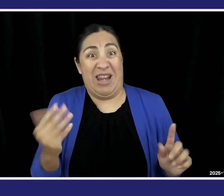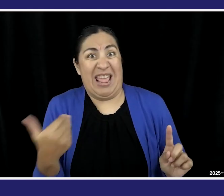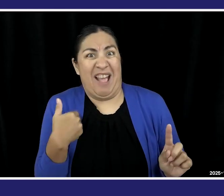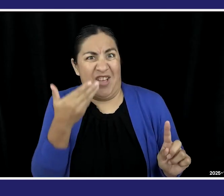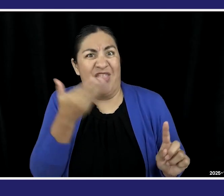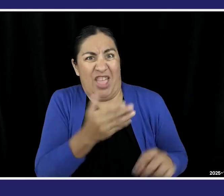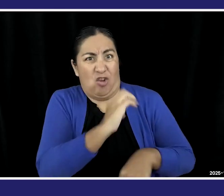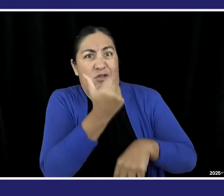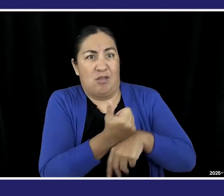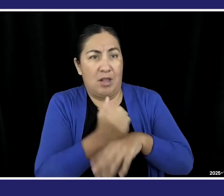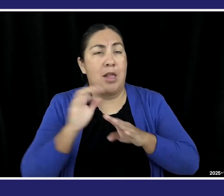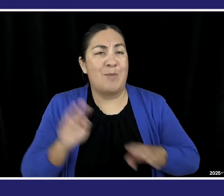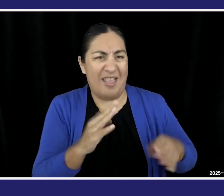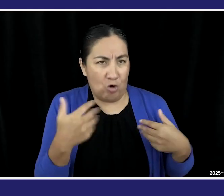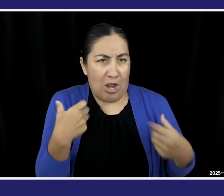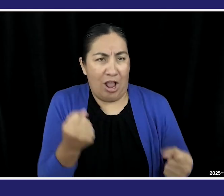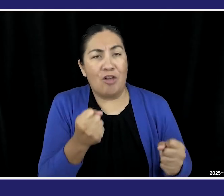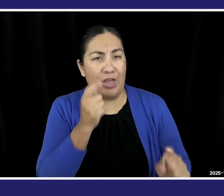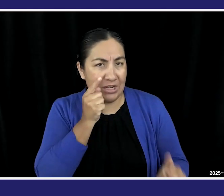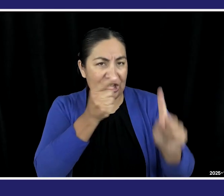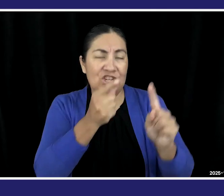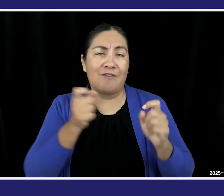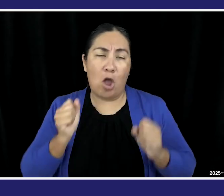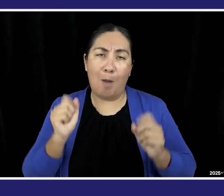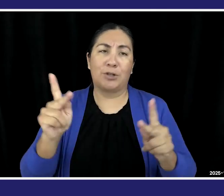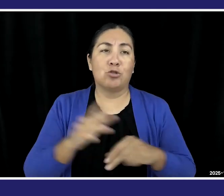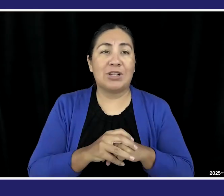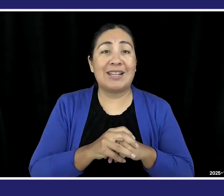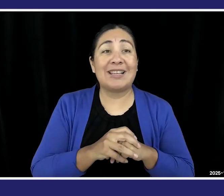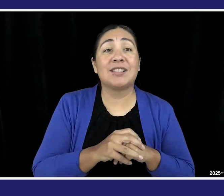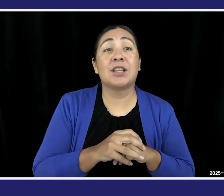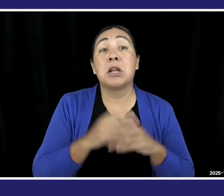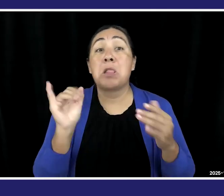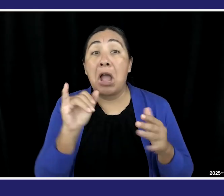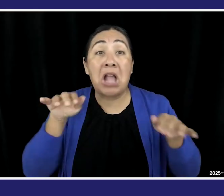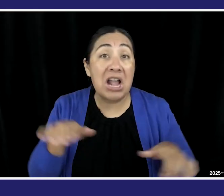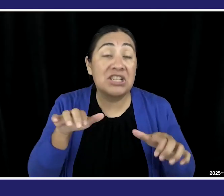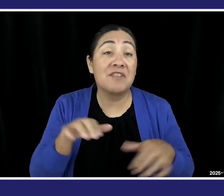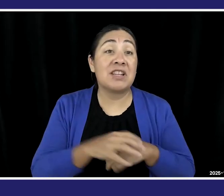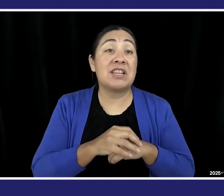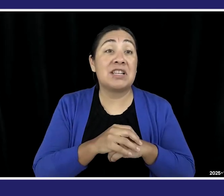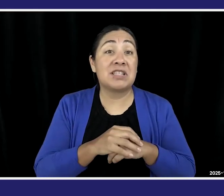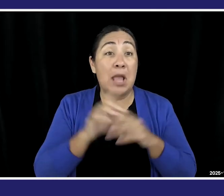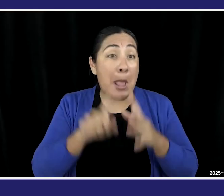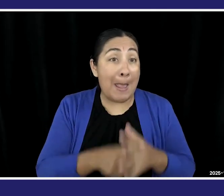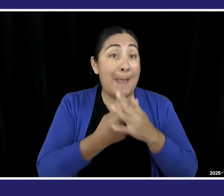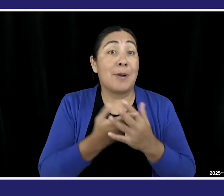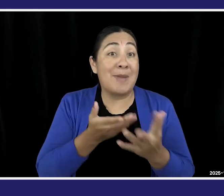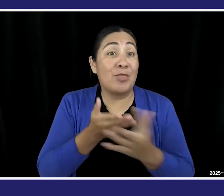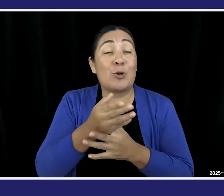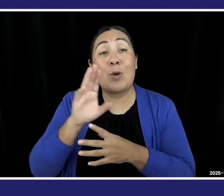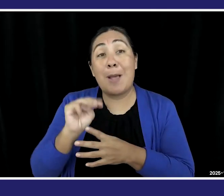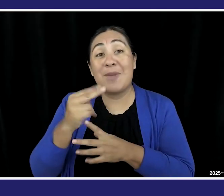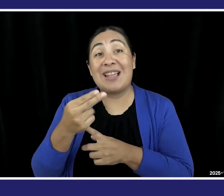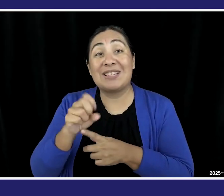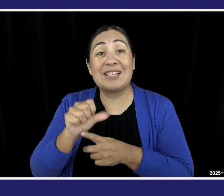such as activities implemented through MHSA, prevention, and early intervention. We reviewed reports and research